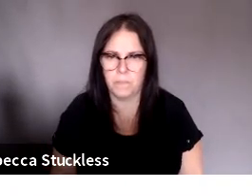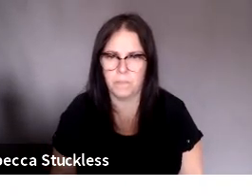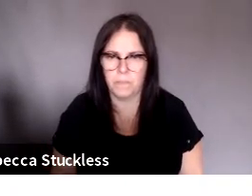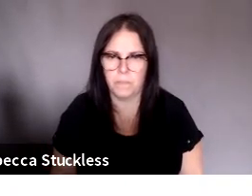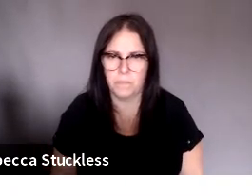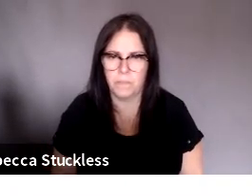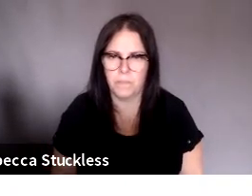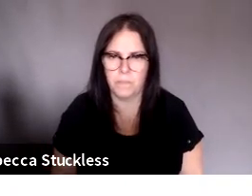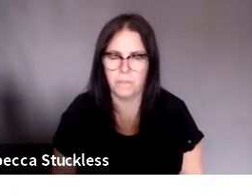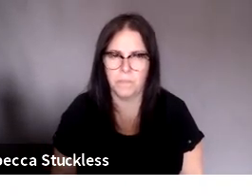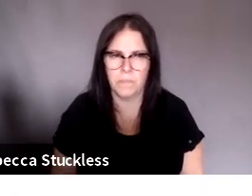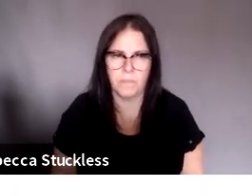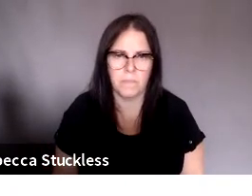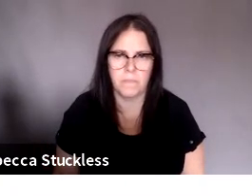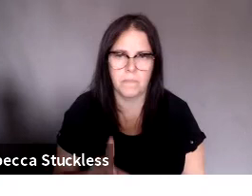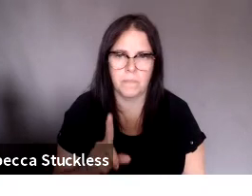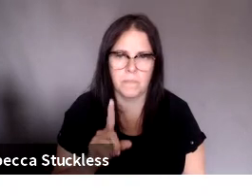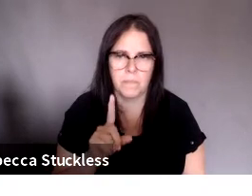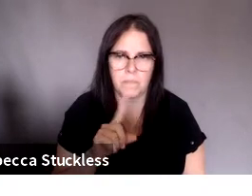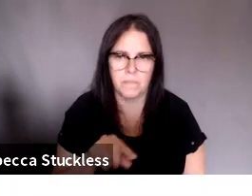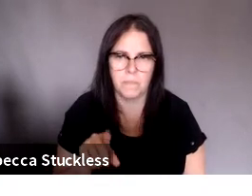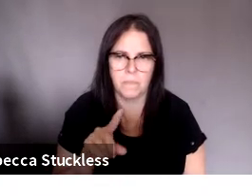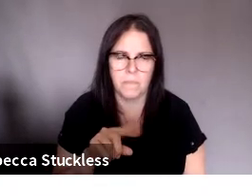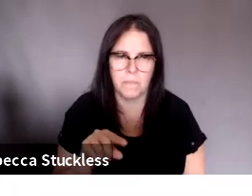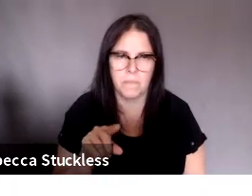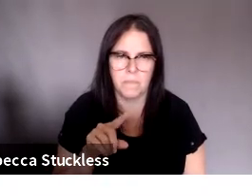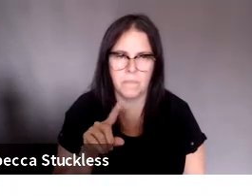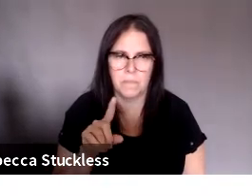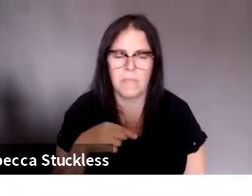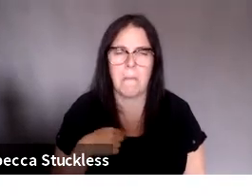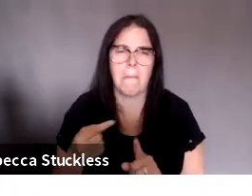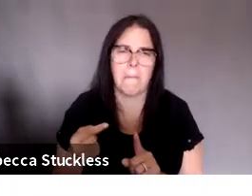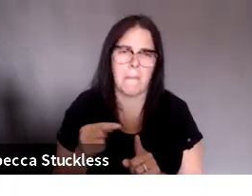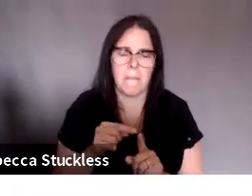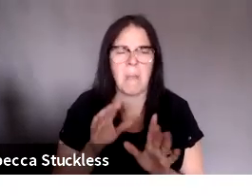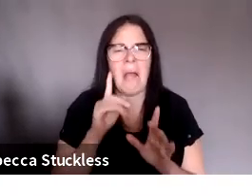Sorry, I'm just going to back up a little bit here. I think I'll stay on this slide for a moment.